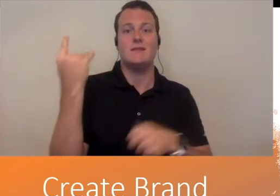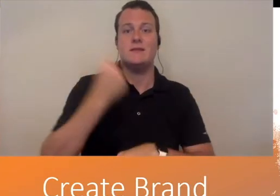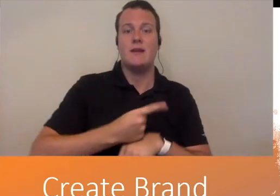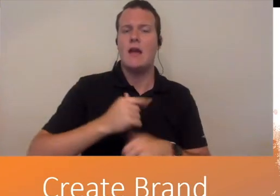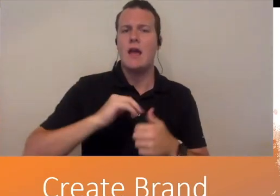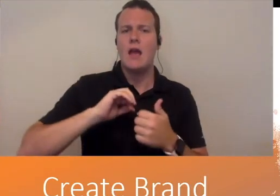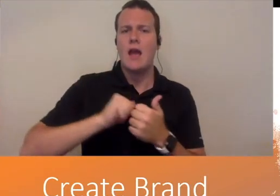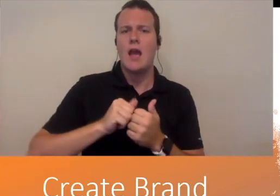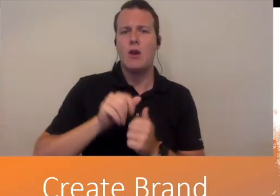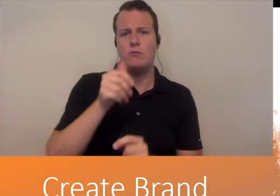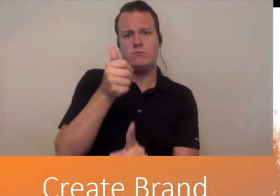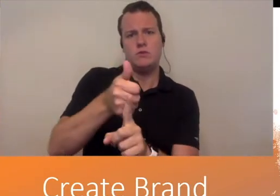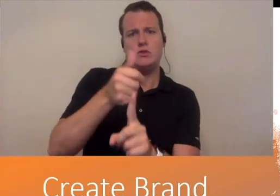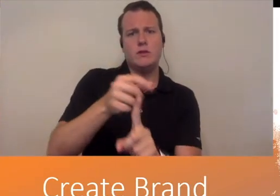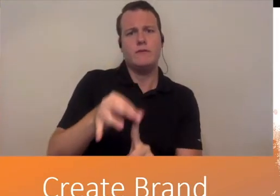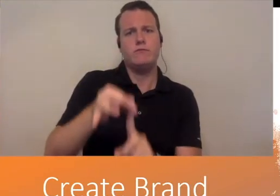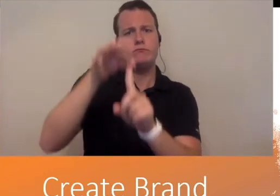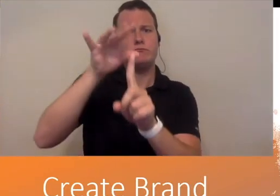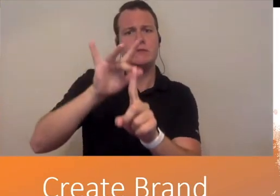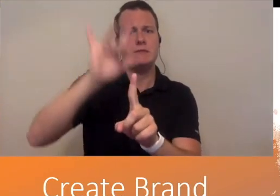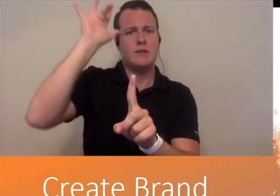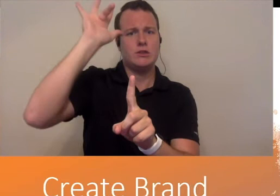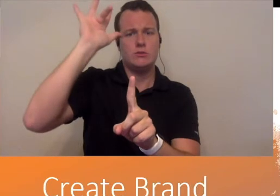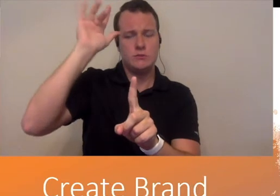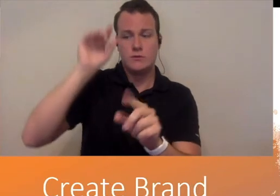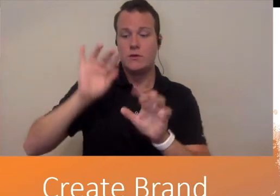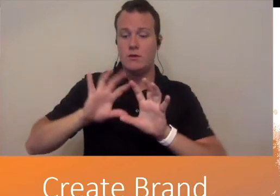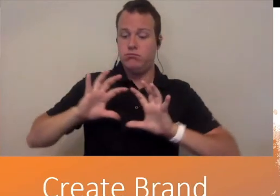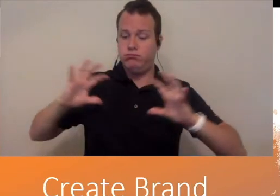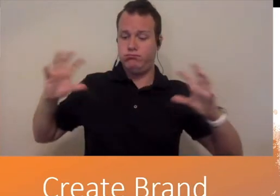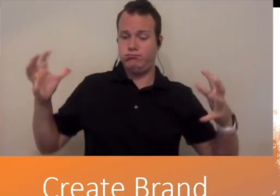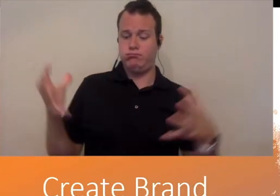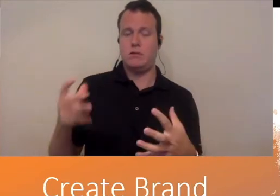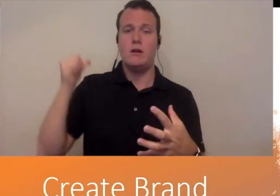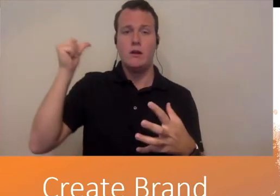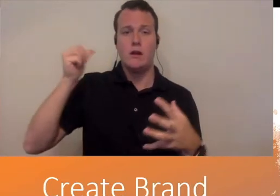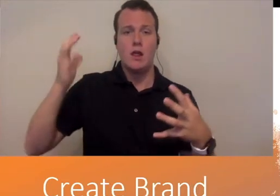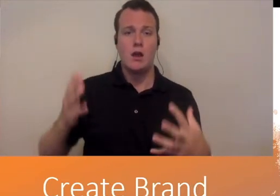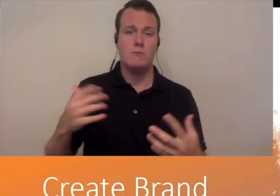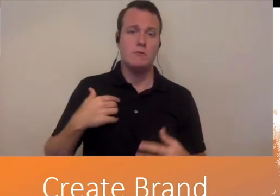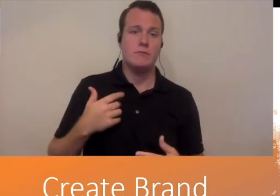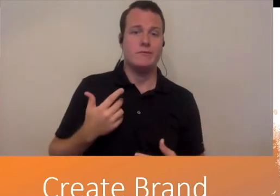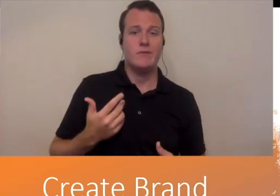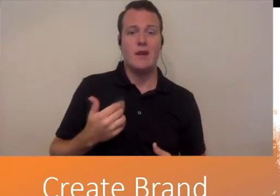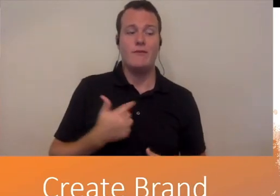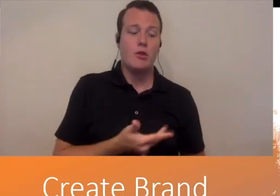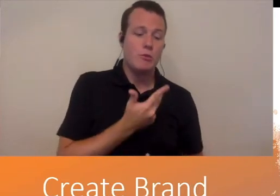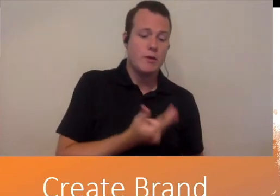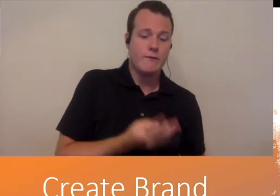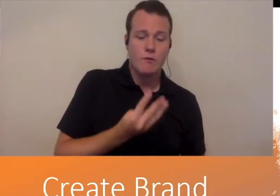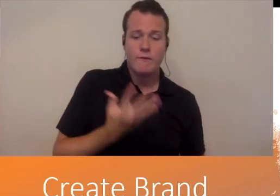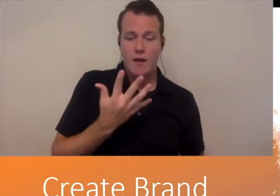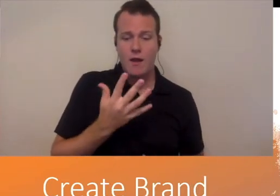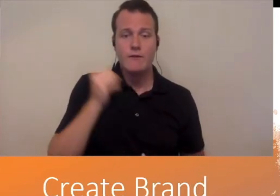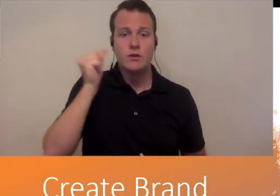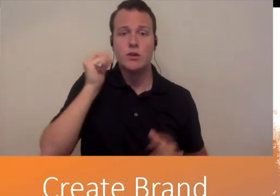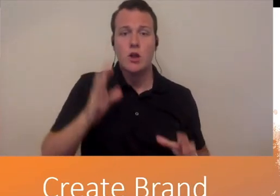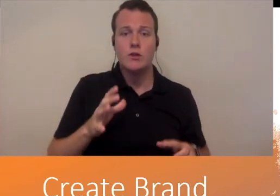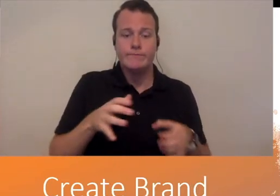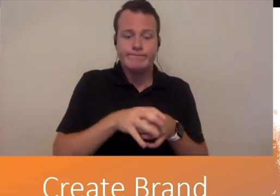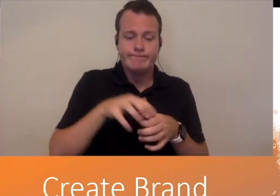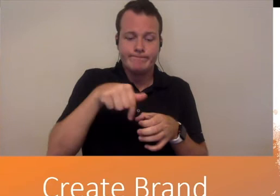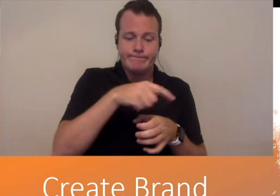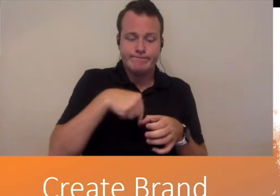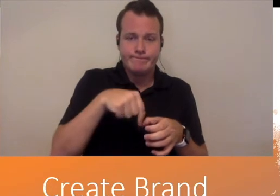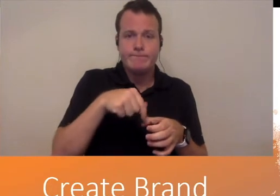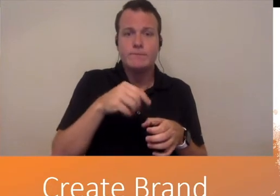differentiate yourself? What makes you different from maybe 3 or 4 or 5 or more